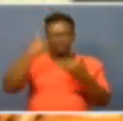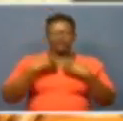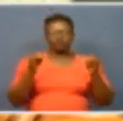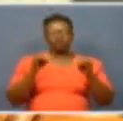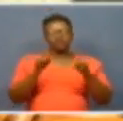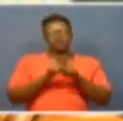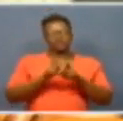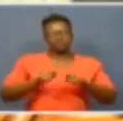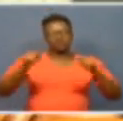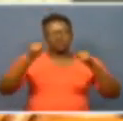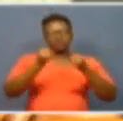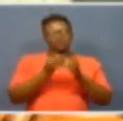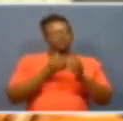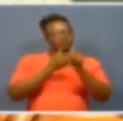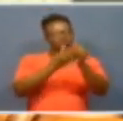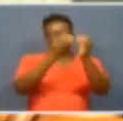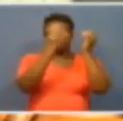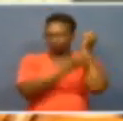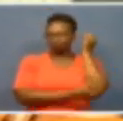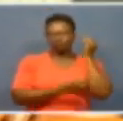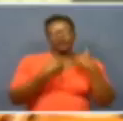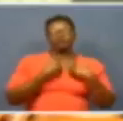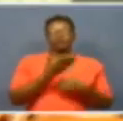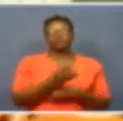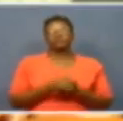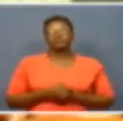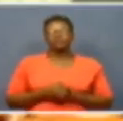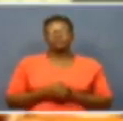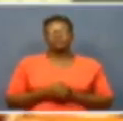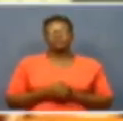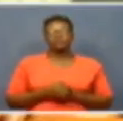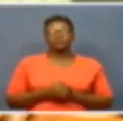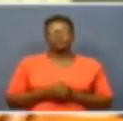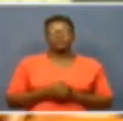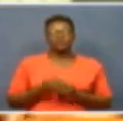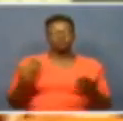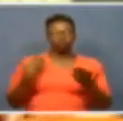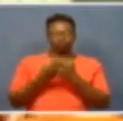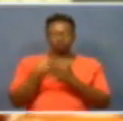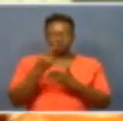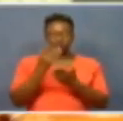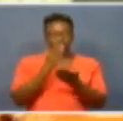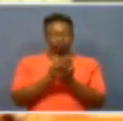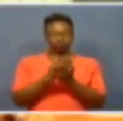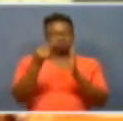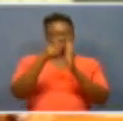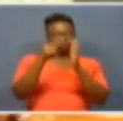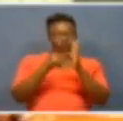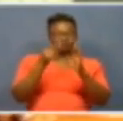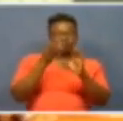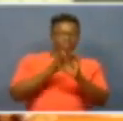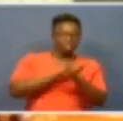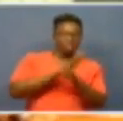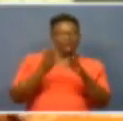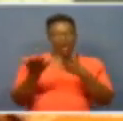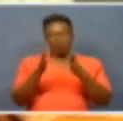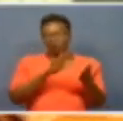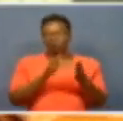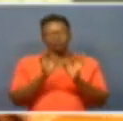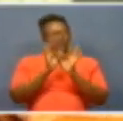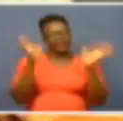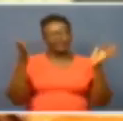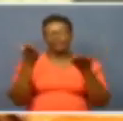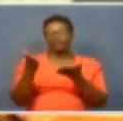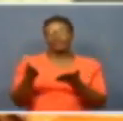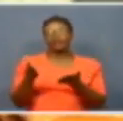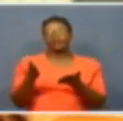have since cleared with the commission. The procedure of resigning and clearing is very clear.